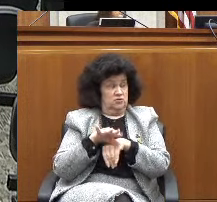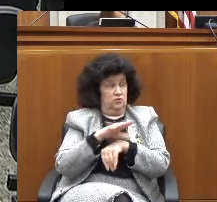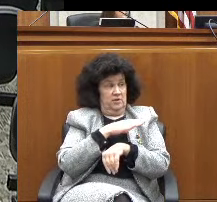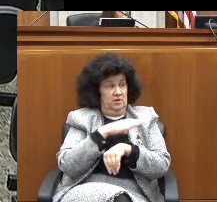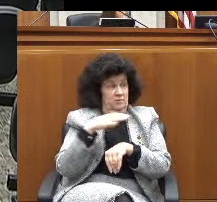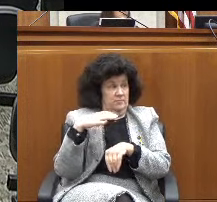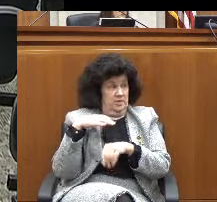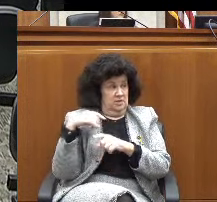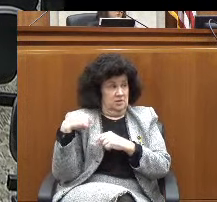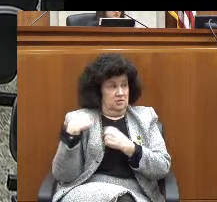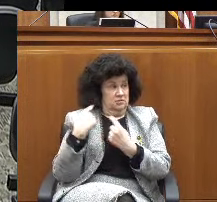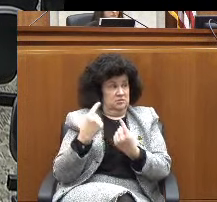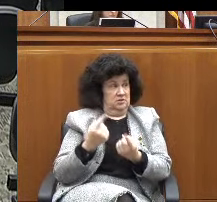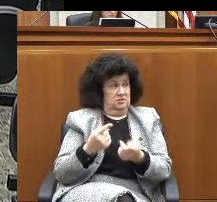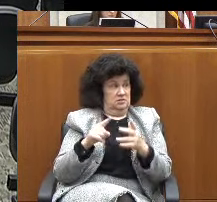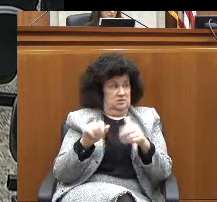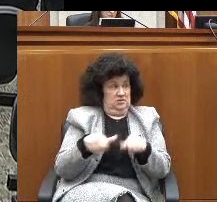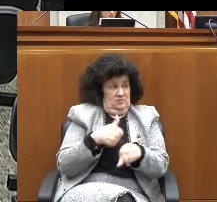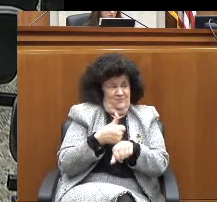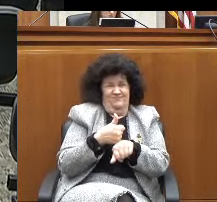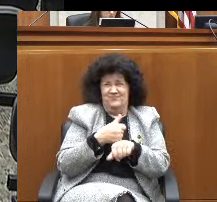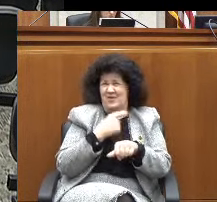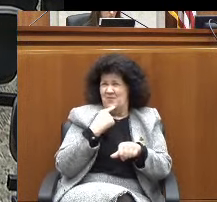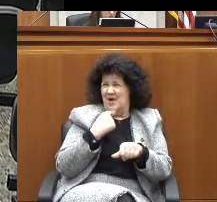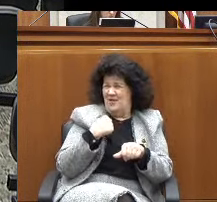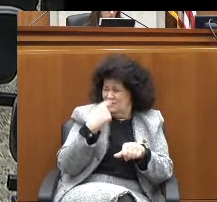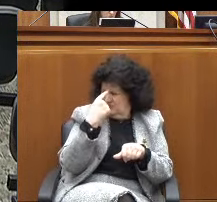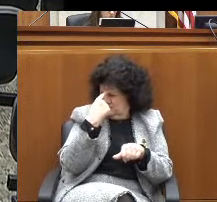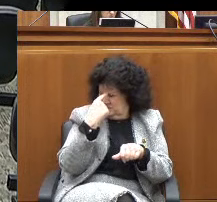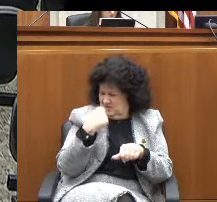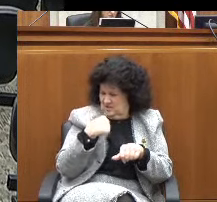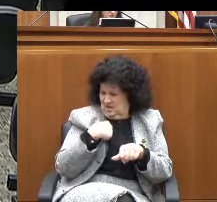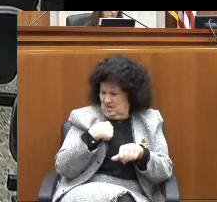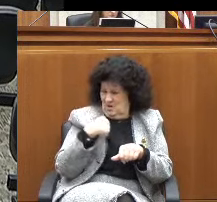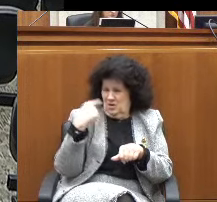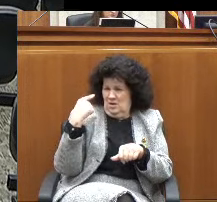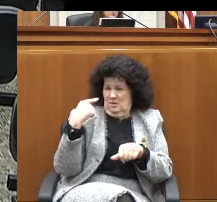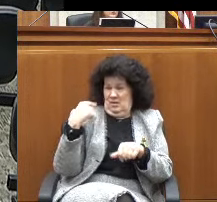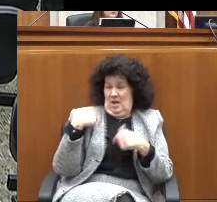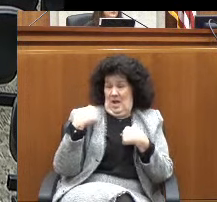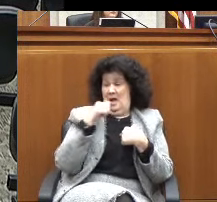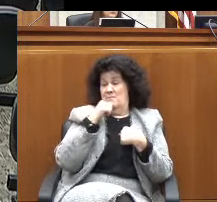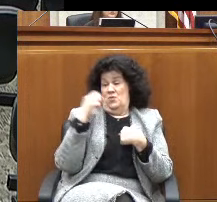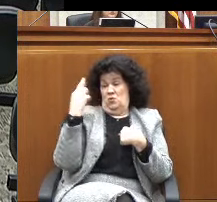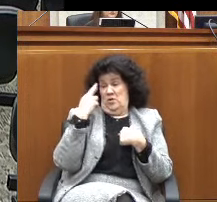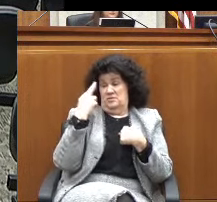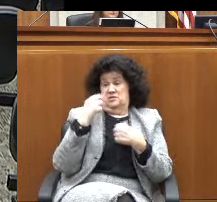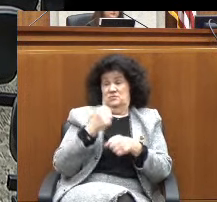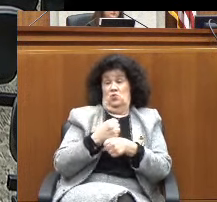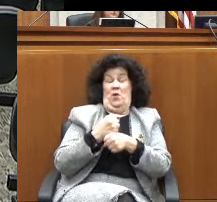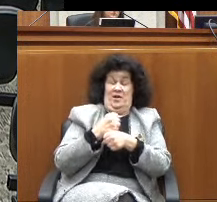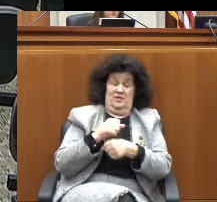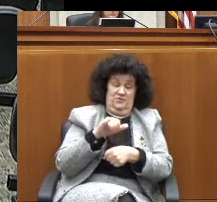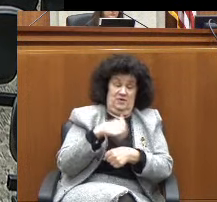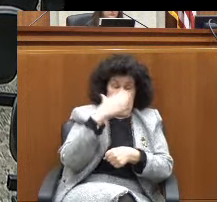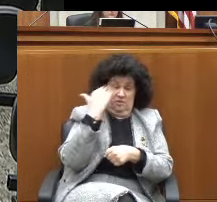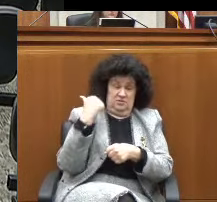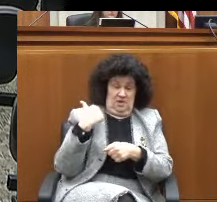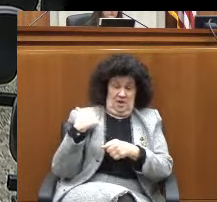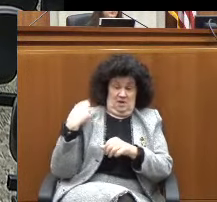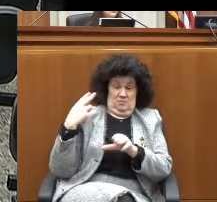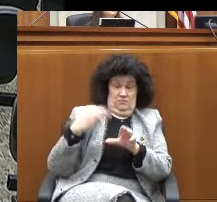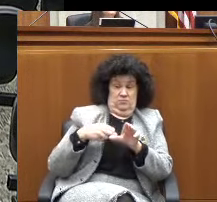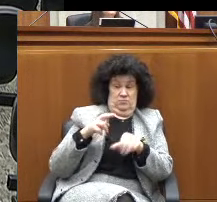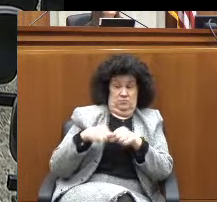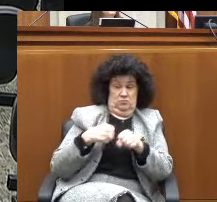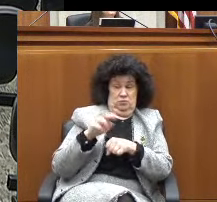Committee since the inception of it. Actually, I think I was probably the reason it was created. Because when I came on board in